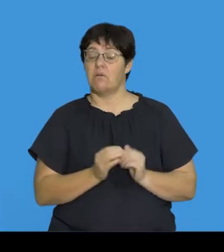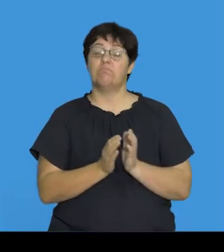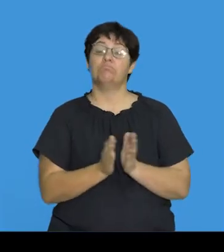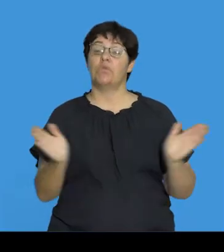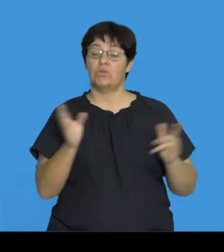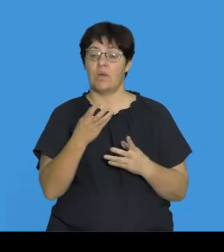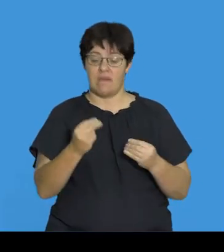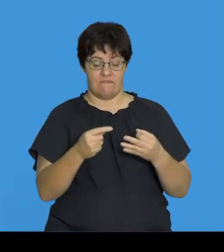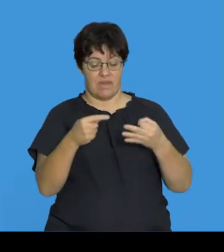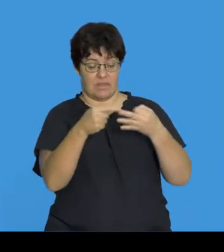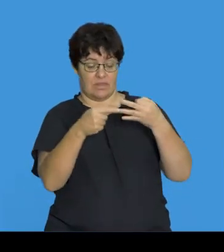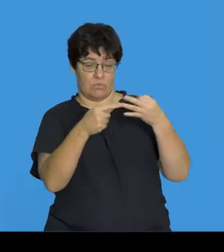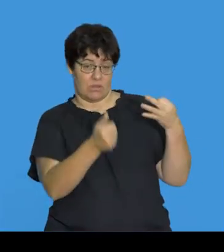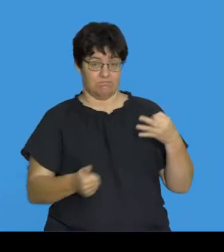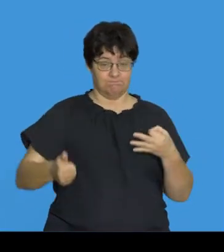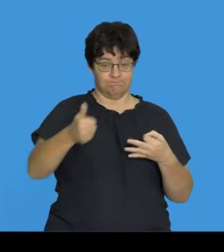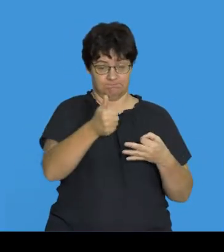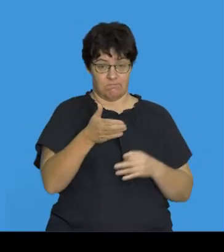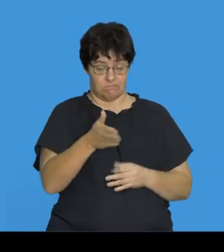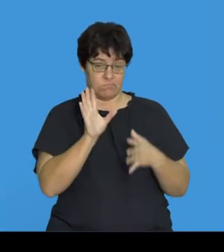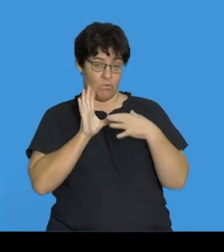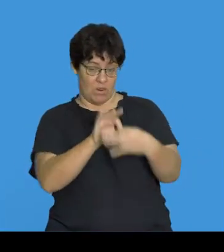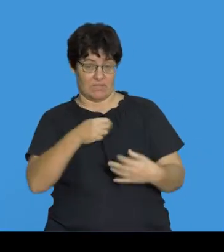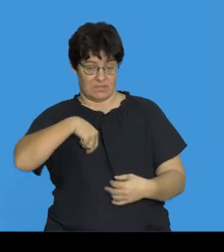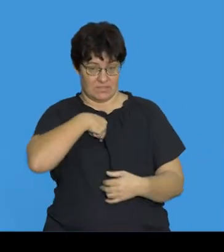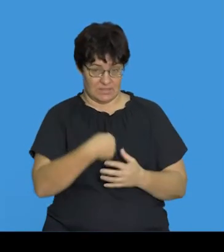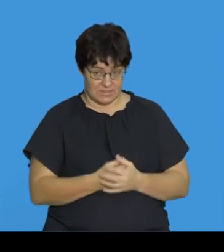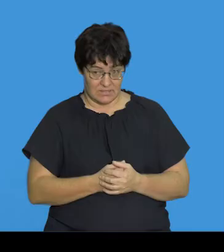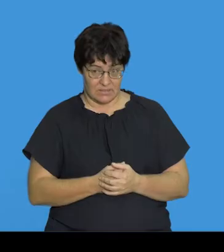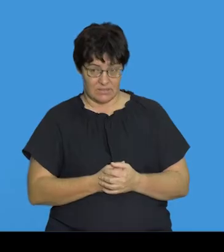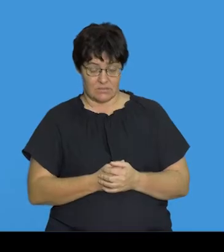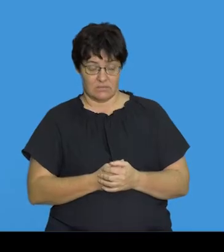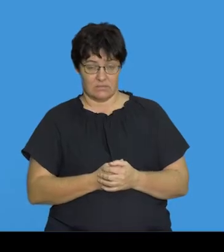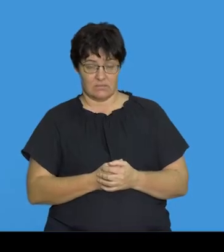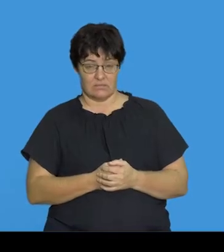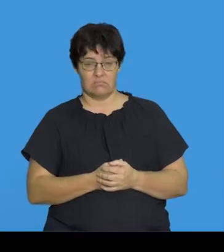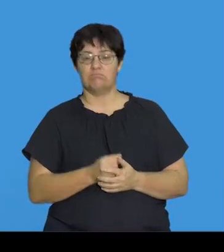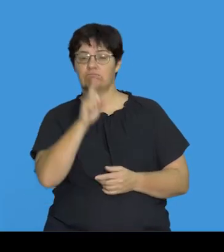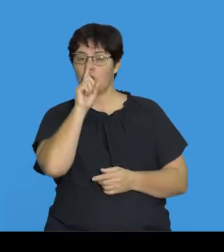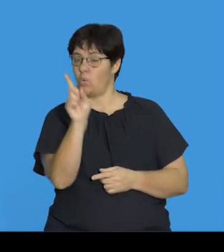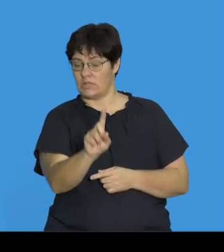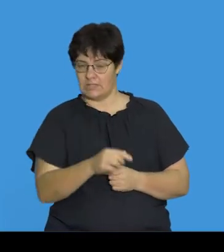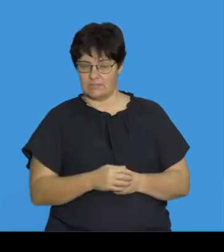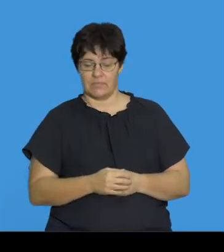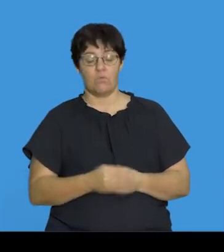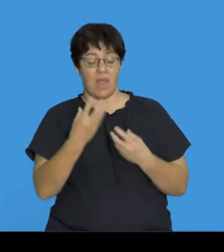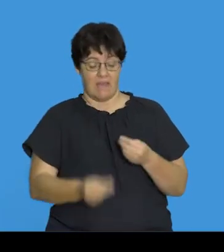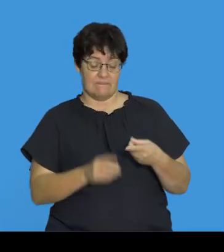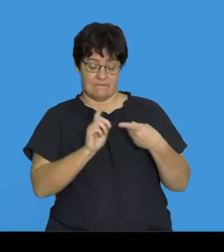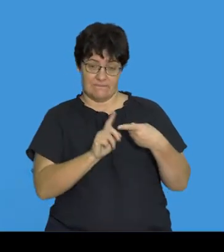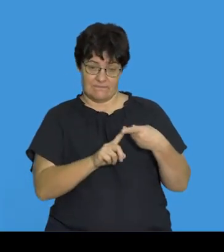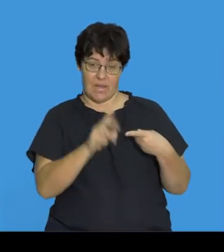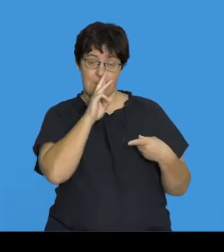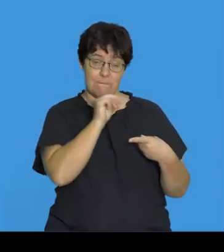Broadly speaking, there are 3 main types of RNA that are relevant to us. As an overview, let's look at them. So we